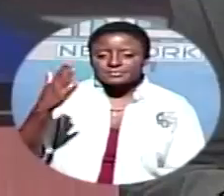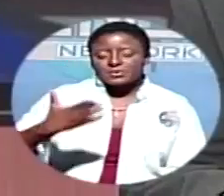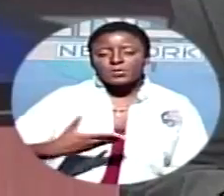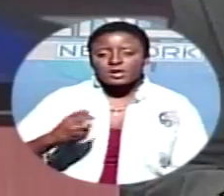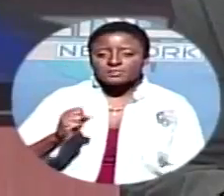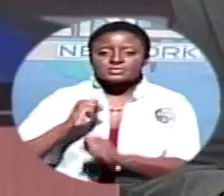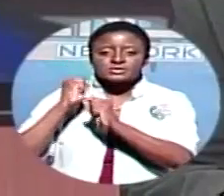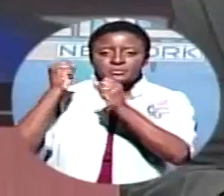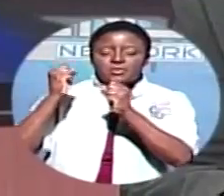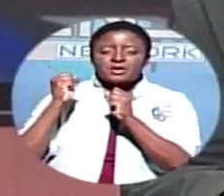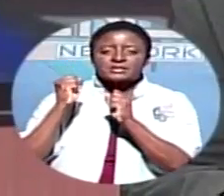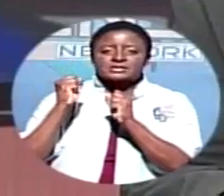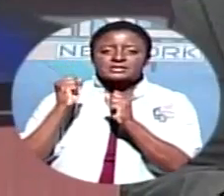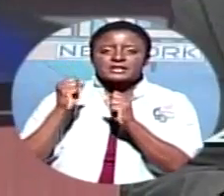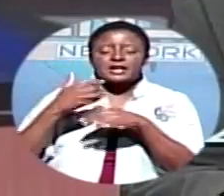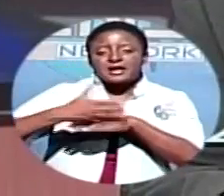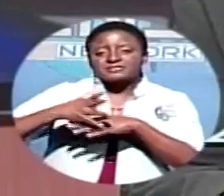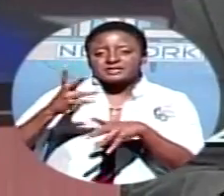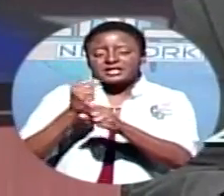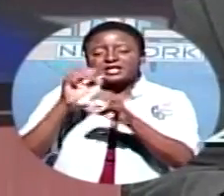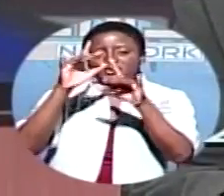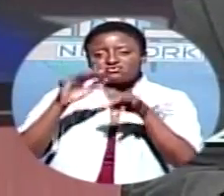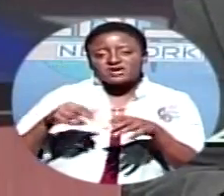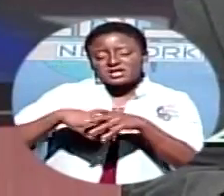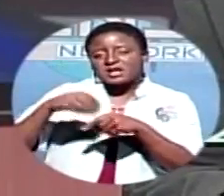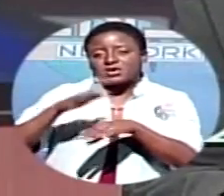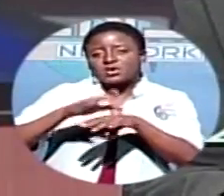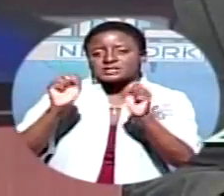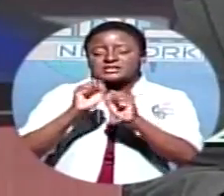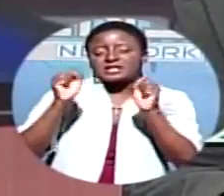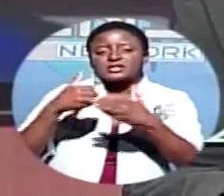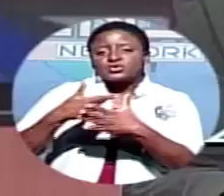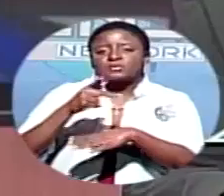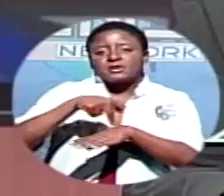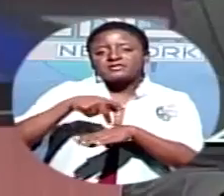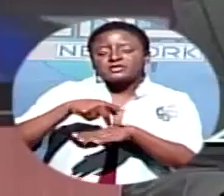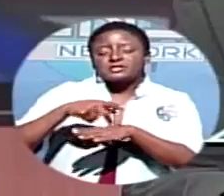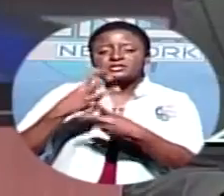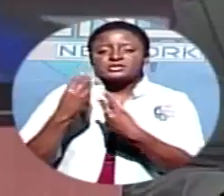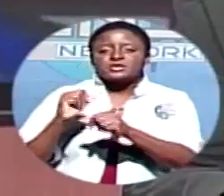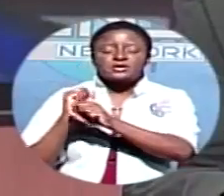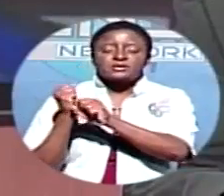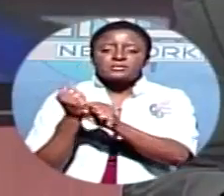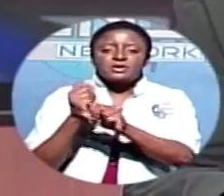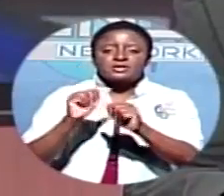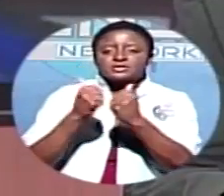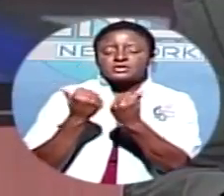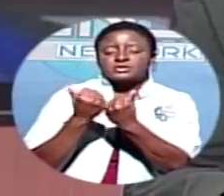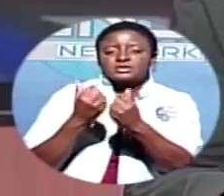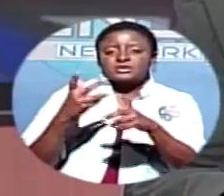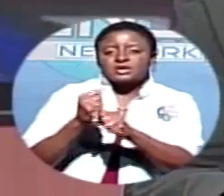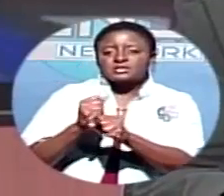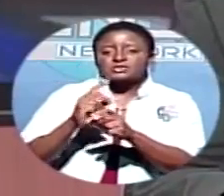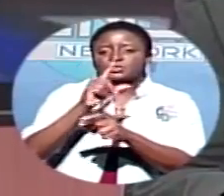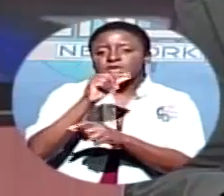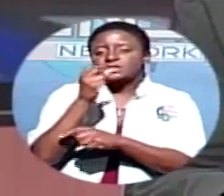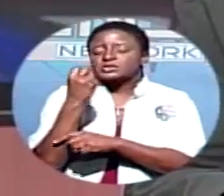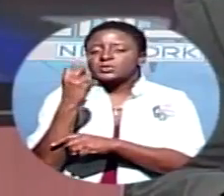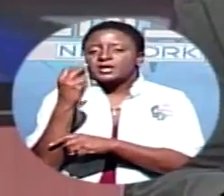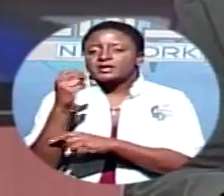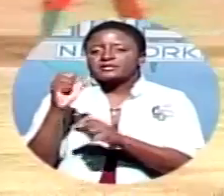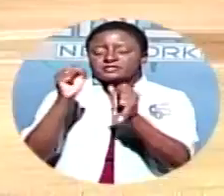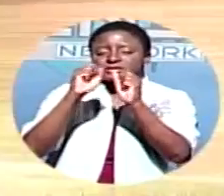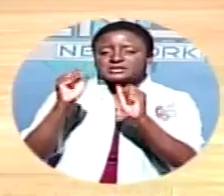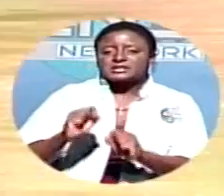Welcome to sports, everybody. After getting rained out on Saturday, the New Providence Softball Association able to get its 2012 season openers in last